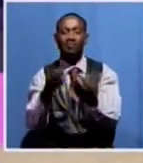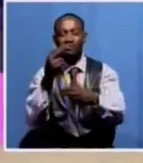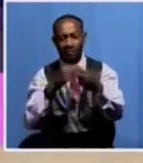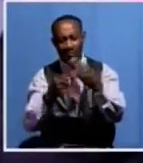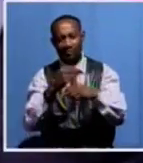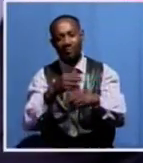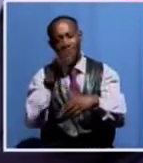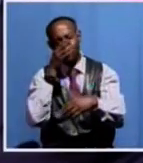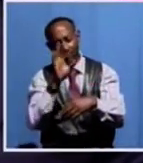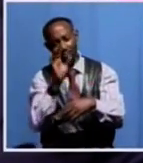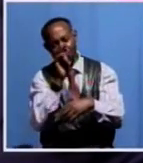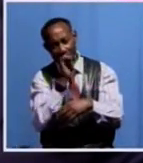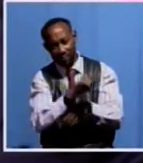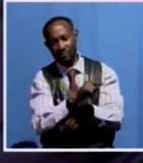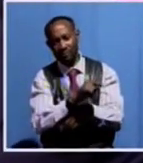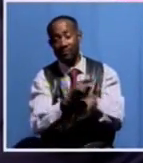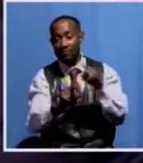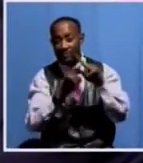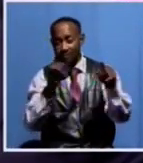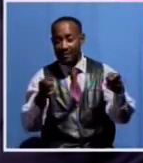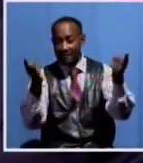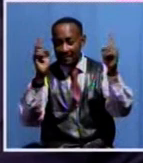we subject it to